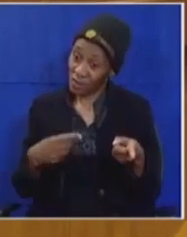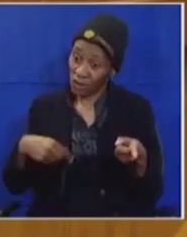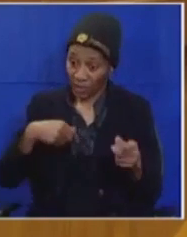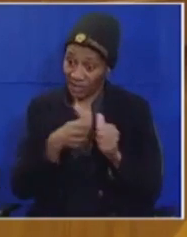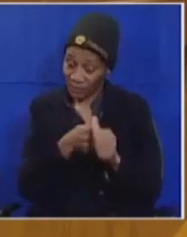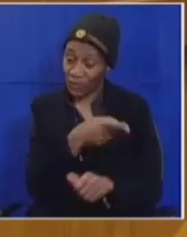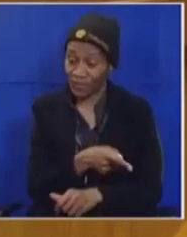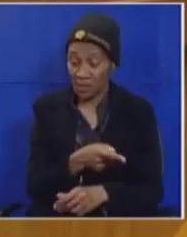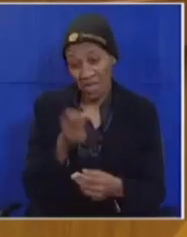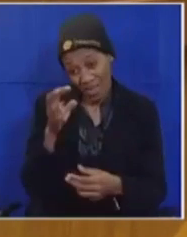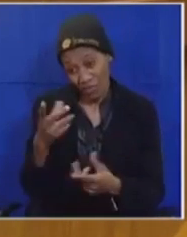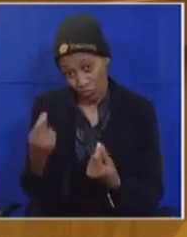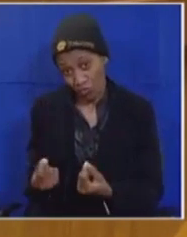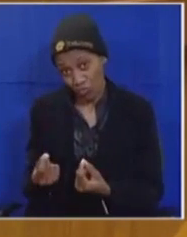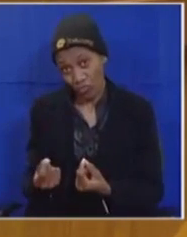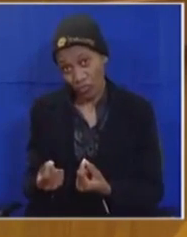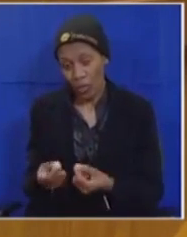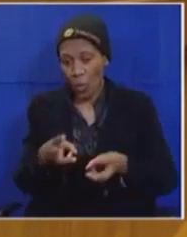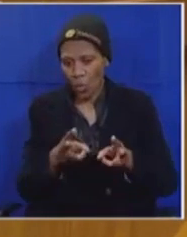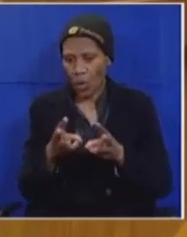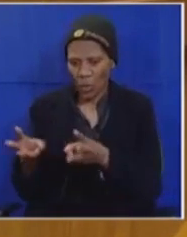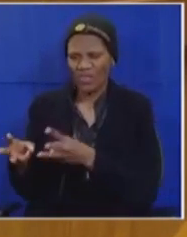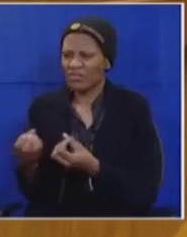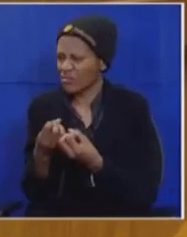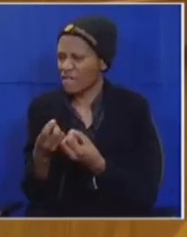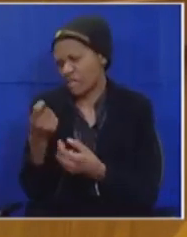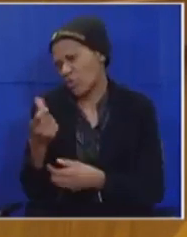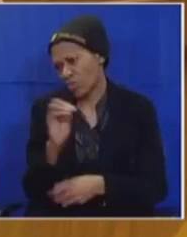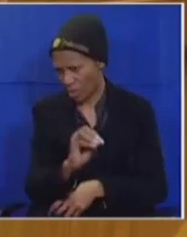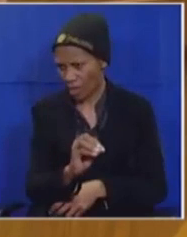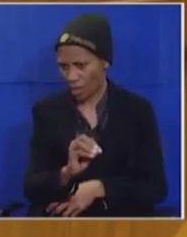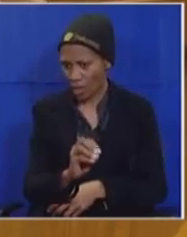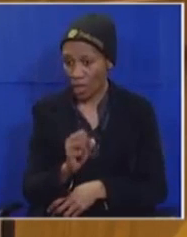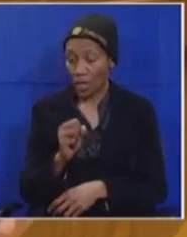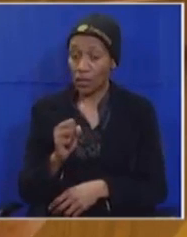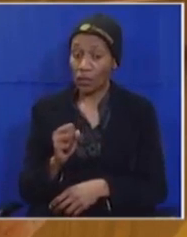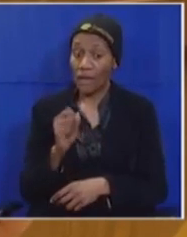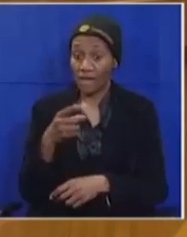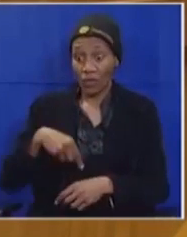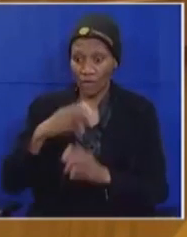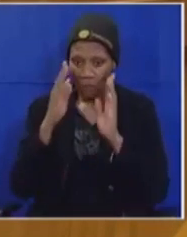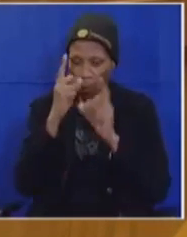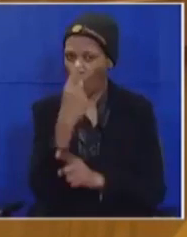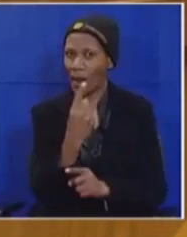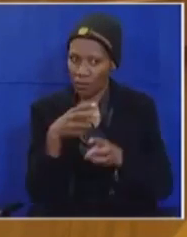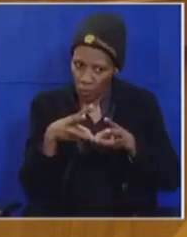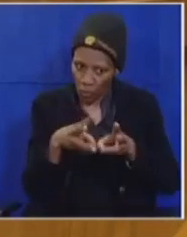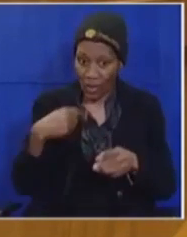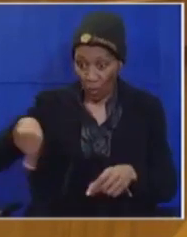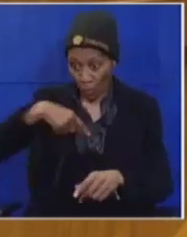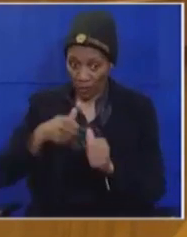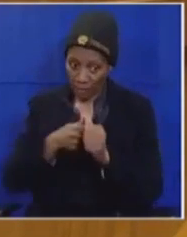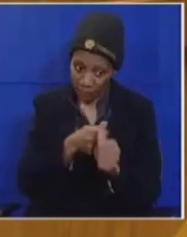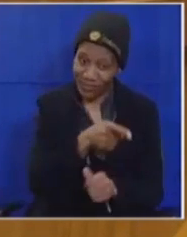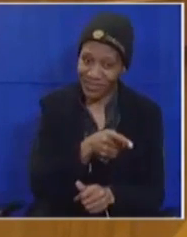we have a number of measures that we can follow, if we were going to follow that measure alone, it would easily